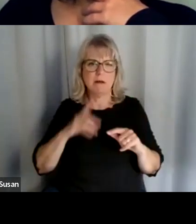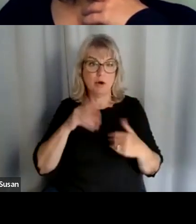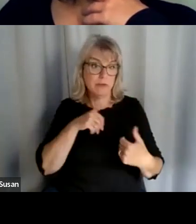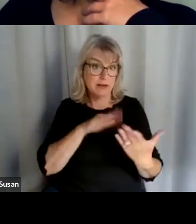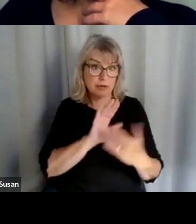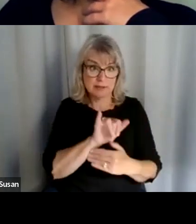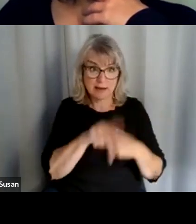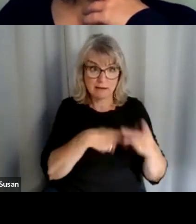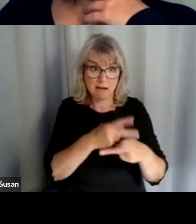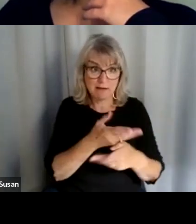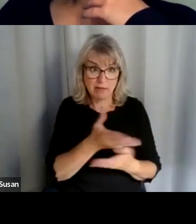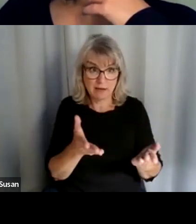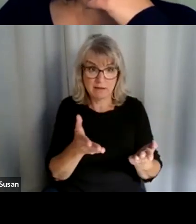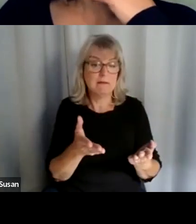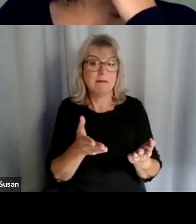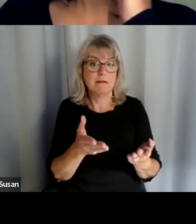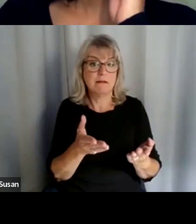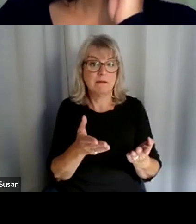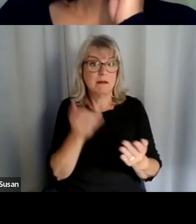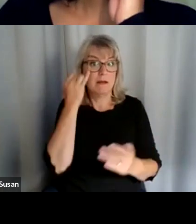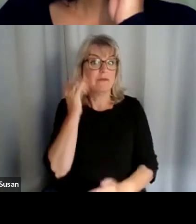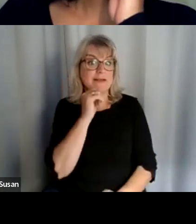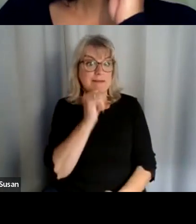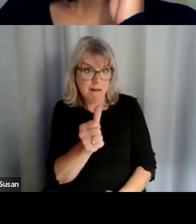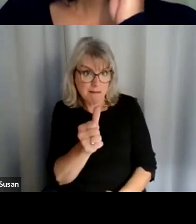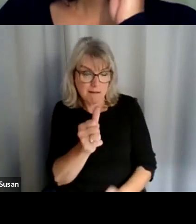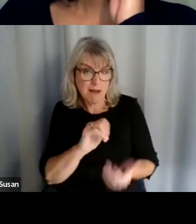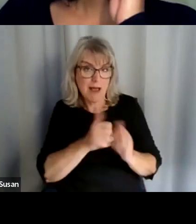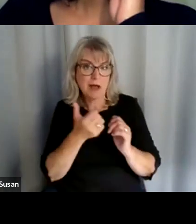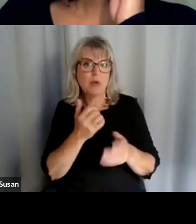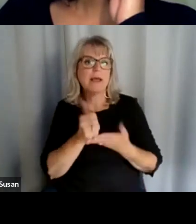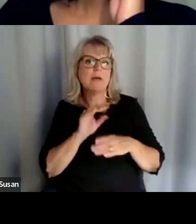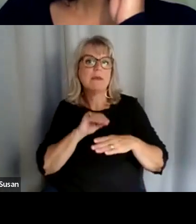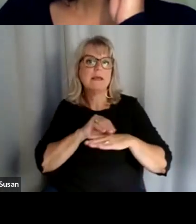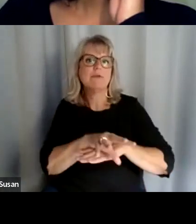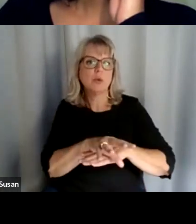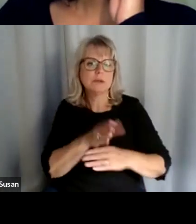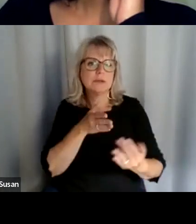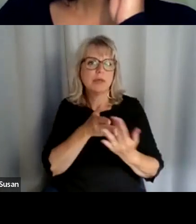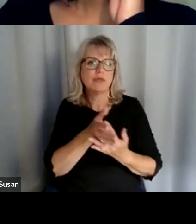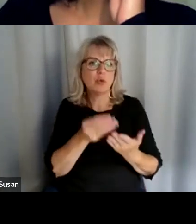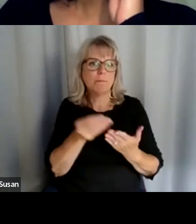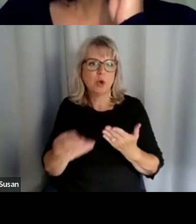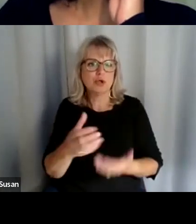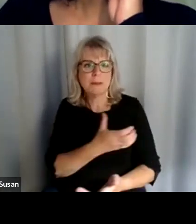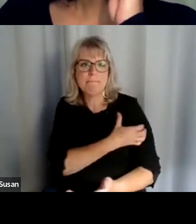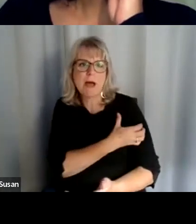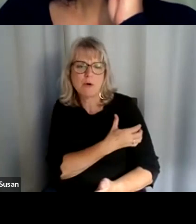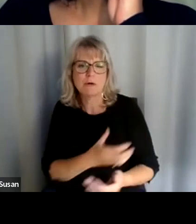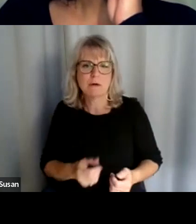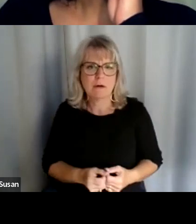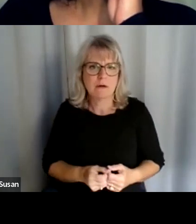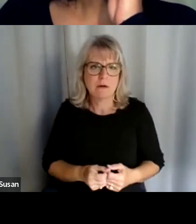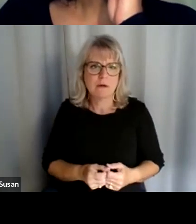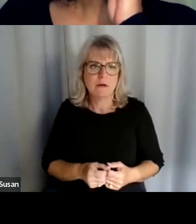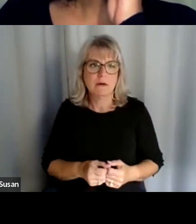addressing that kind of stuff? And if not, how can you help influence that through your purchasing power? And it might not be through